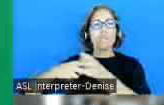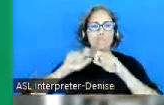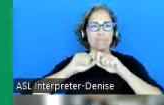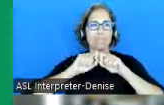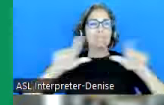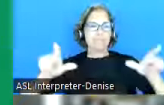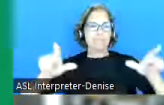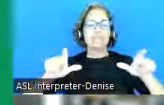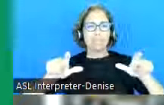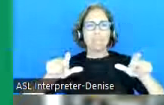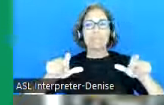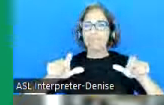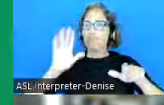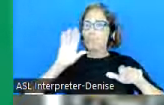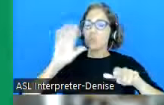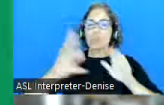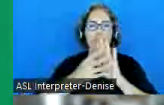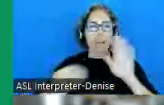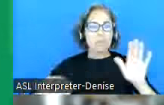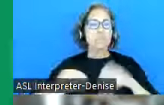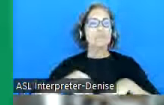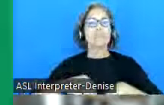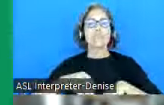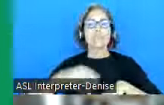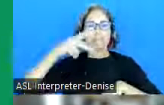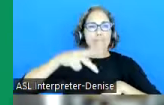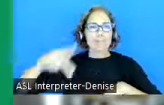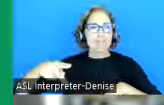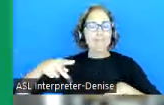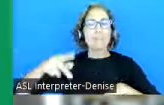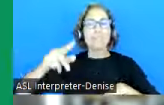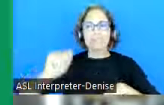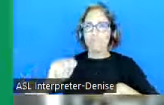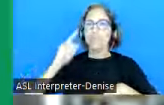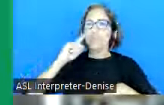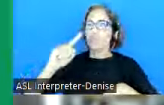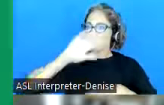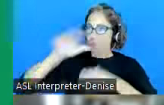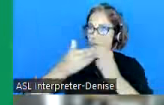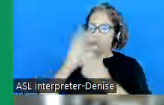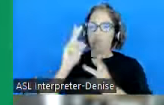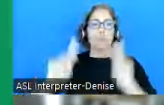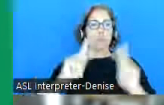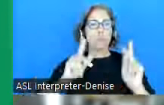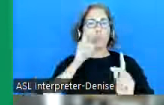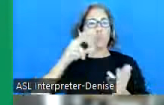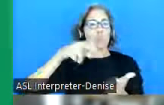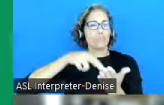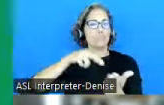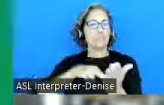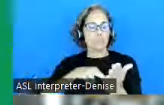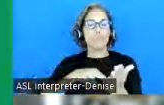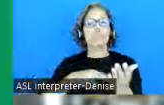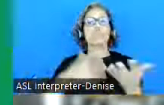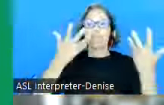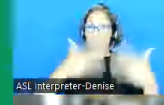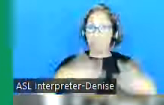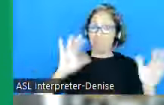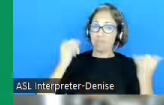the recording and presentation to everyone who registered. And now I'd like to turn today's program over